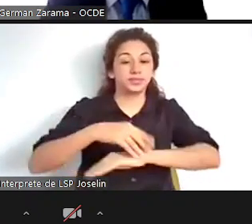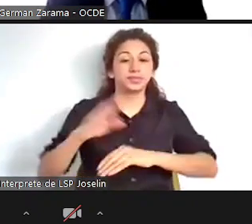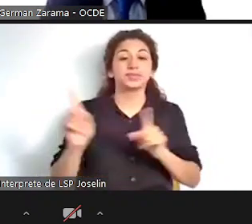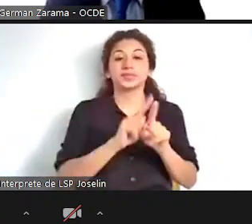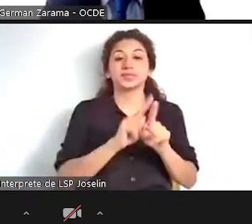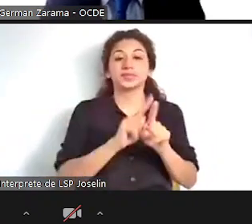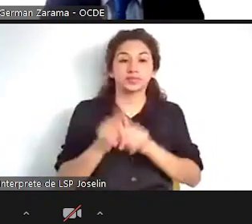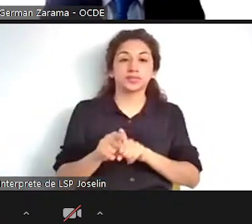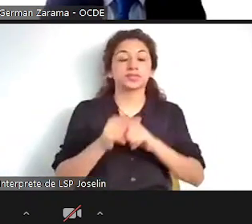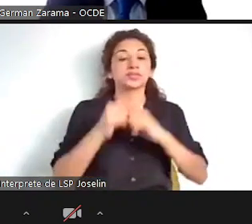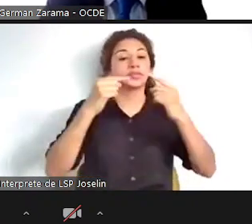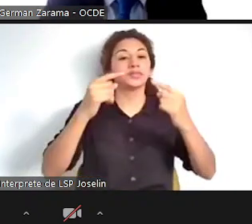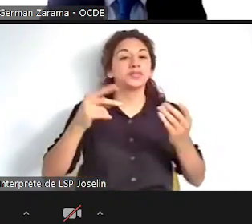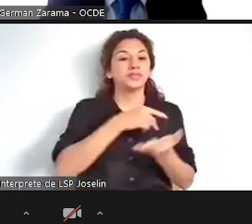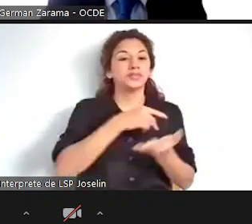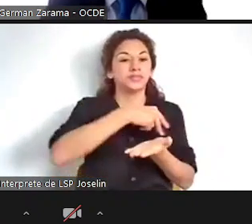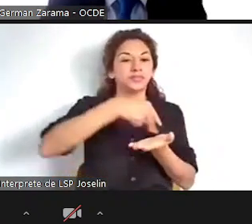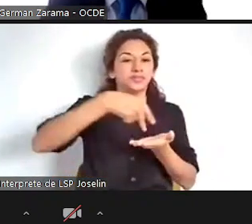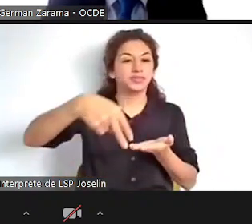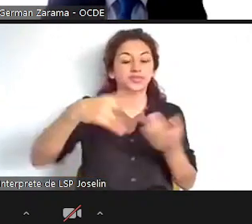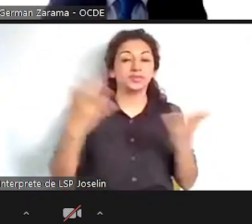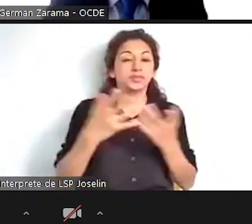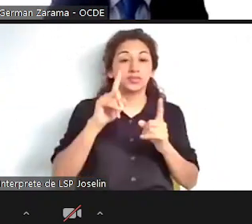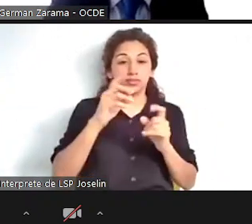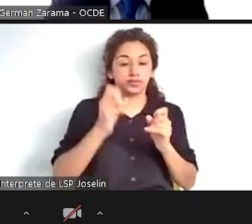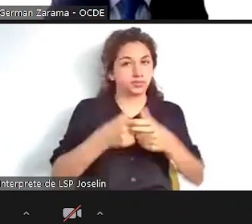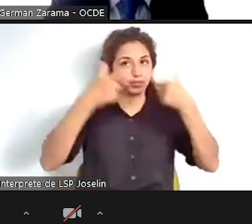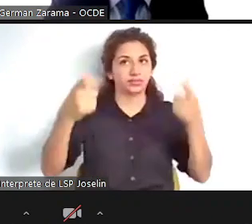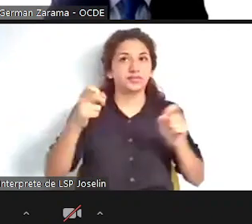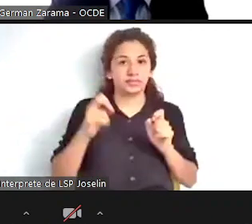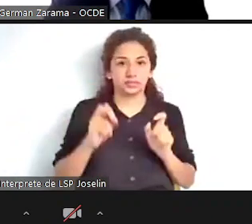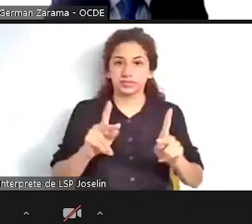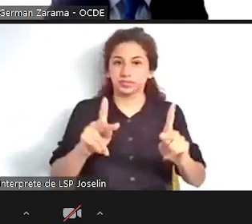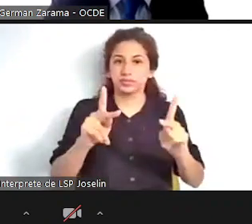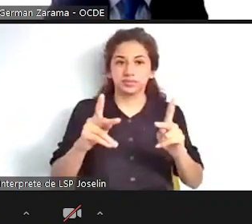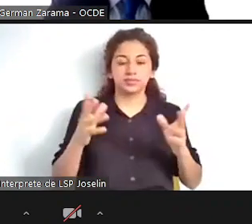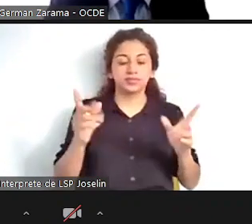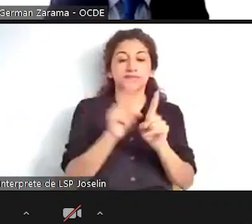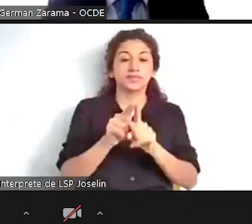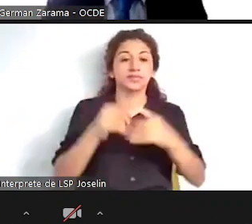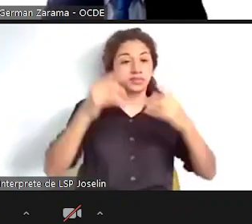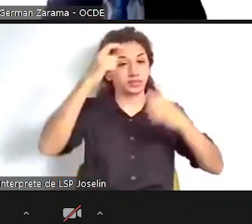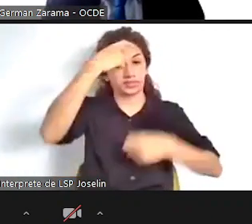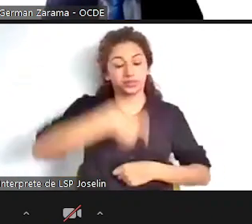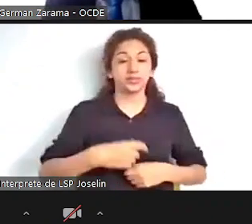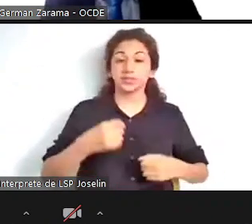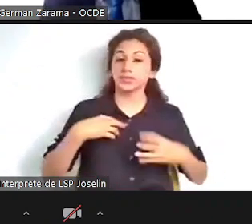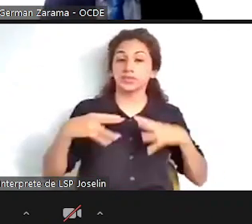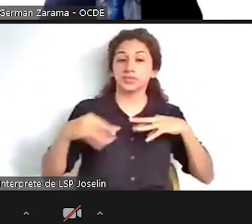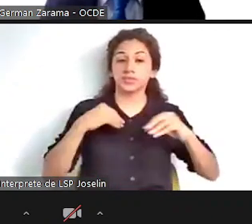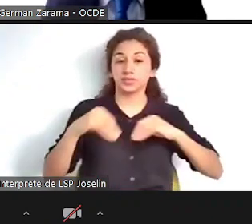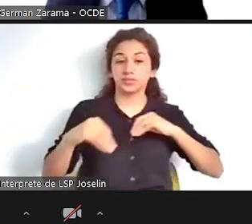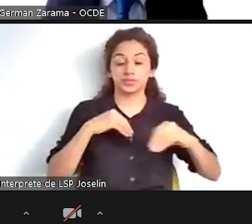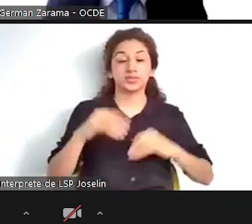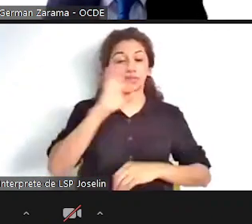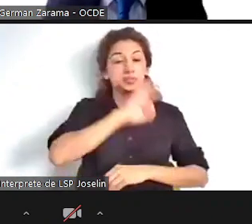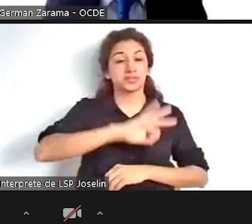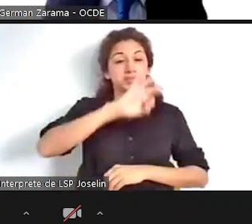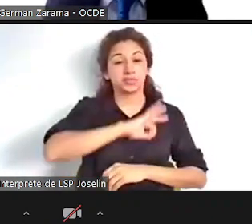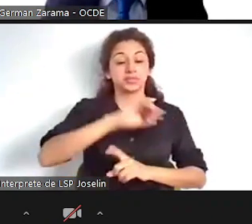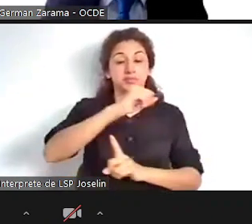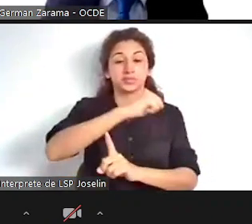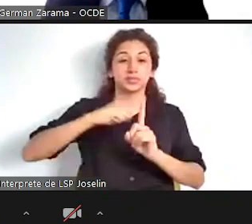planning electric mobility also offers an extraordinary opportunity for the automobile industry and